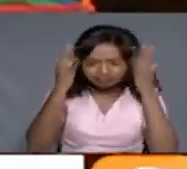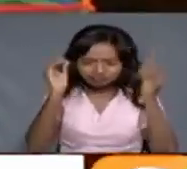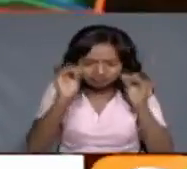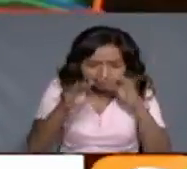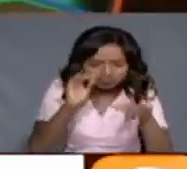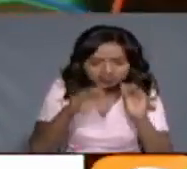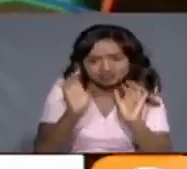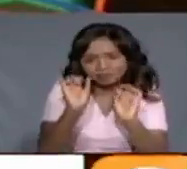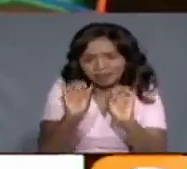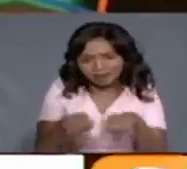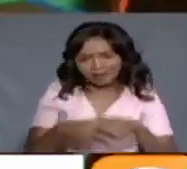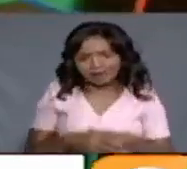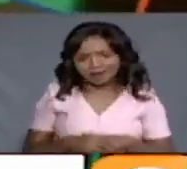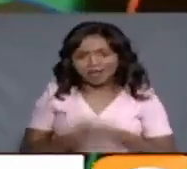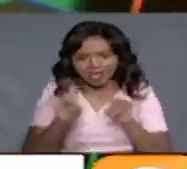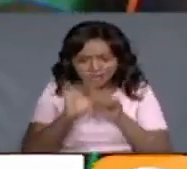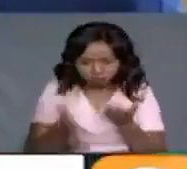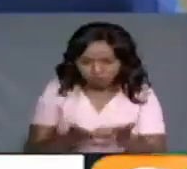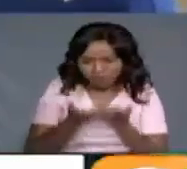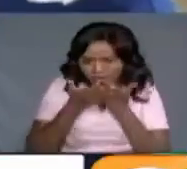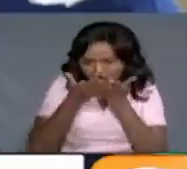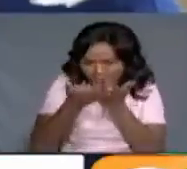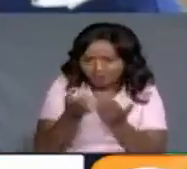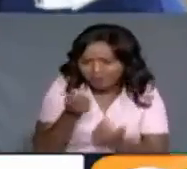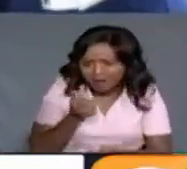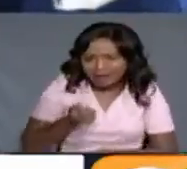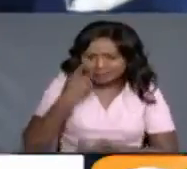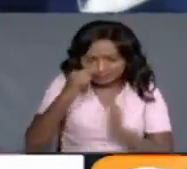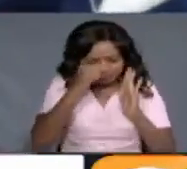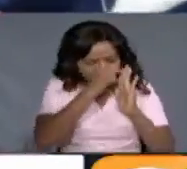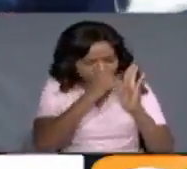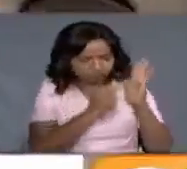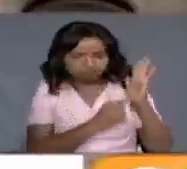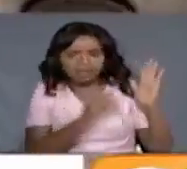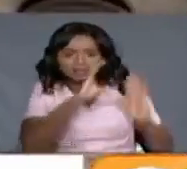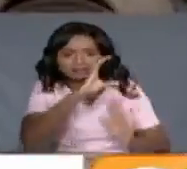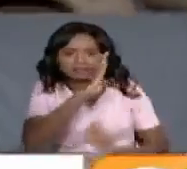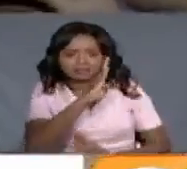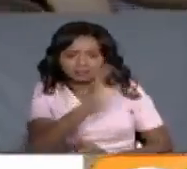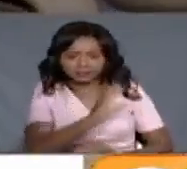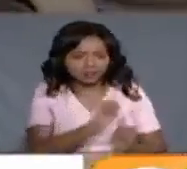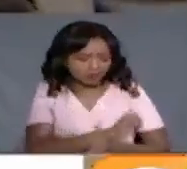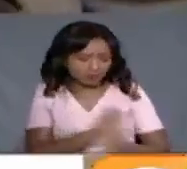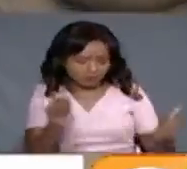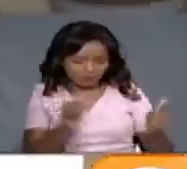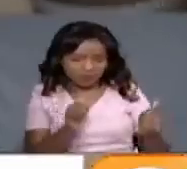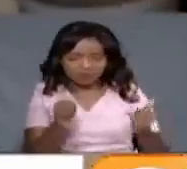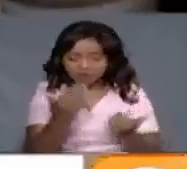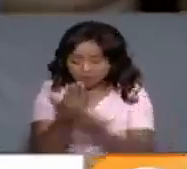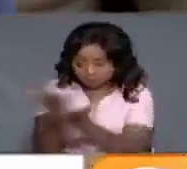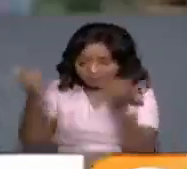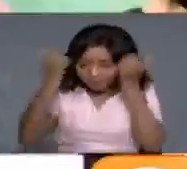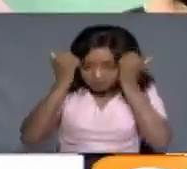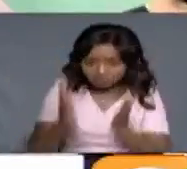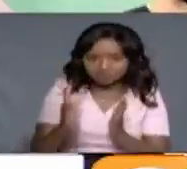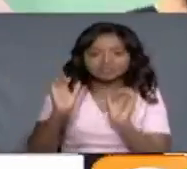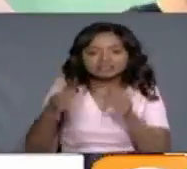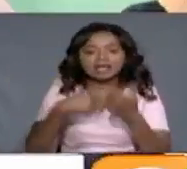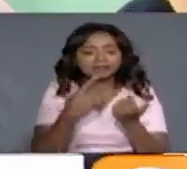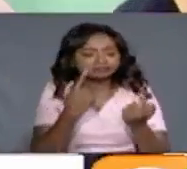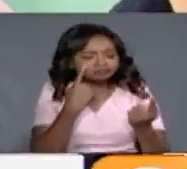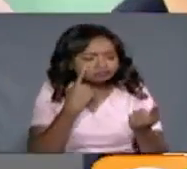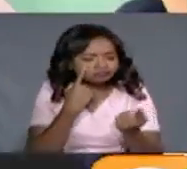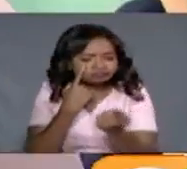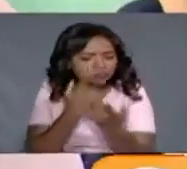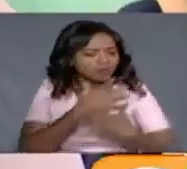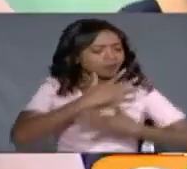competencies and understanding core values as per the guidelines in the CBC. Pupils were able at least to identify most of the living